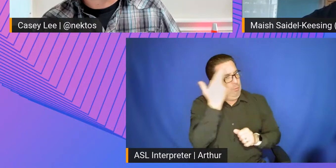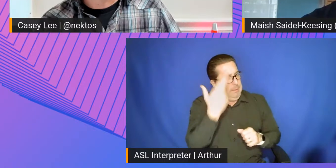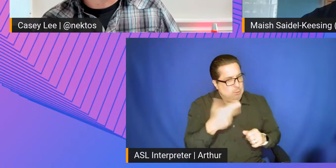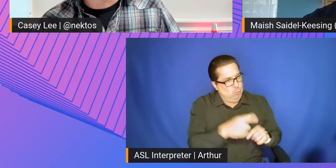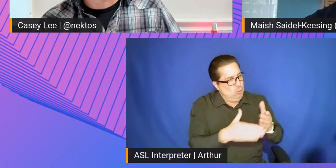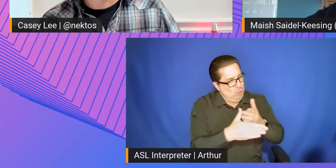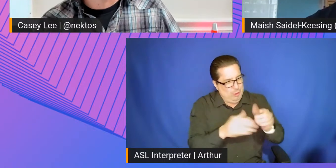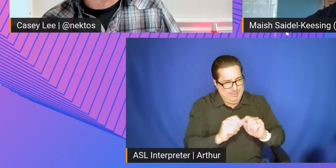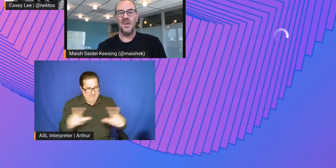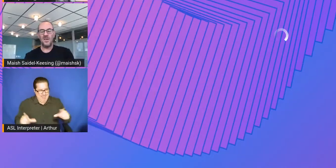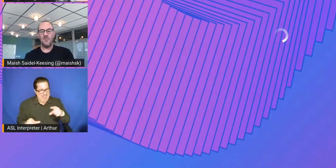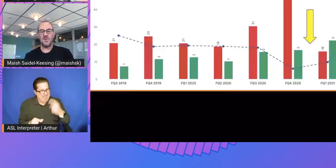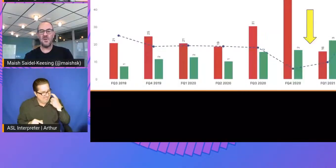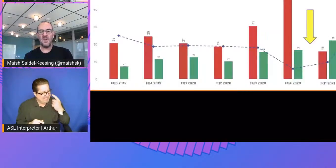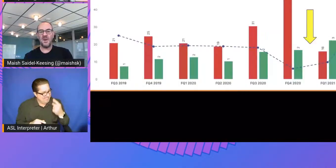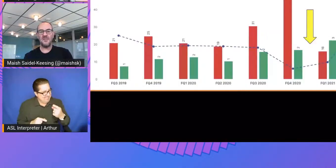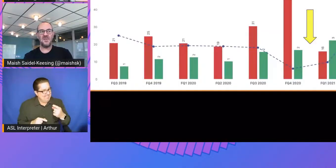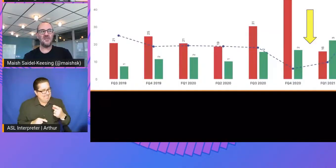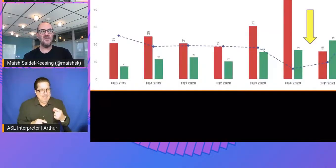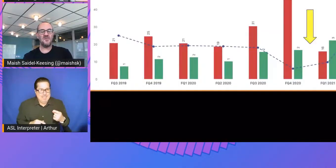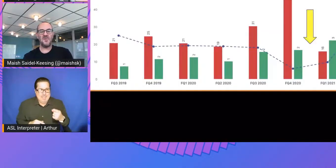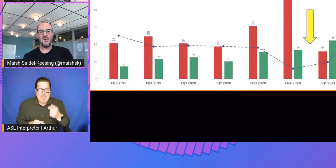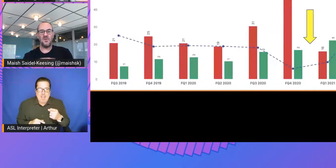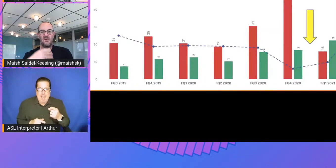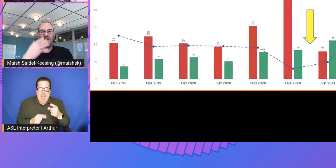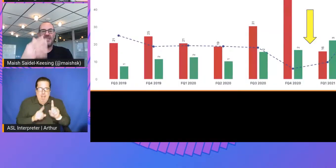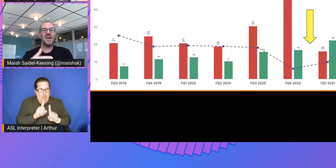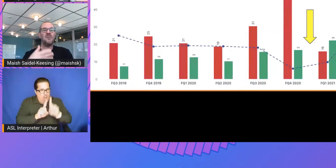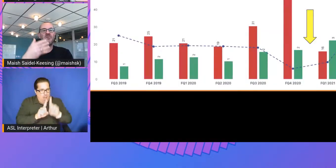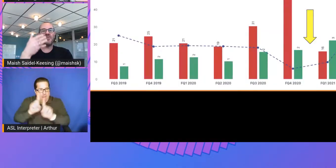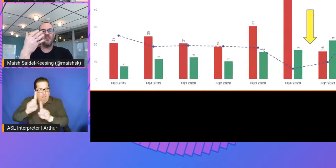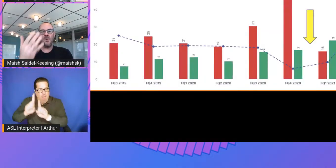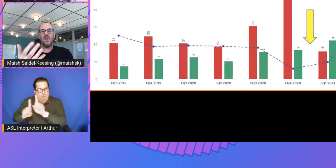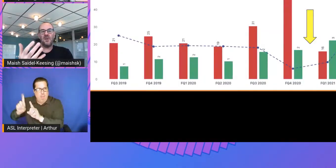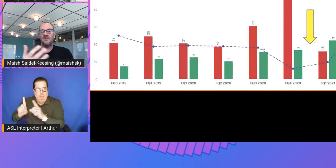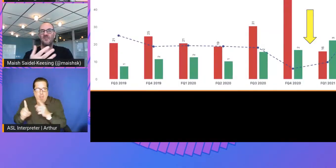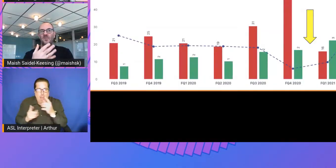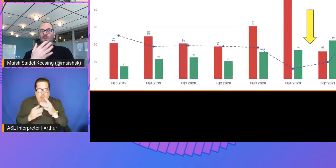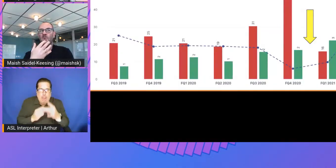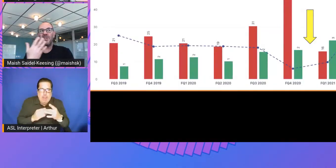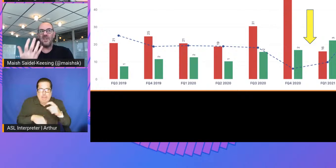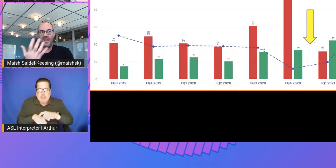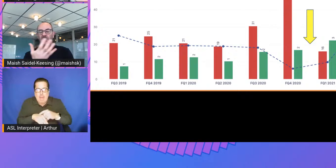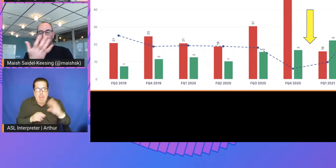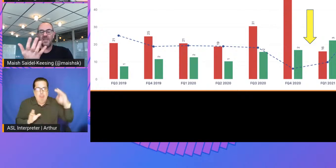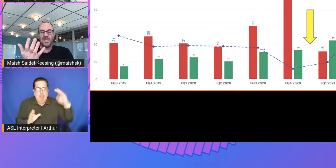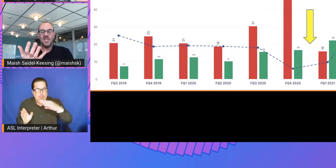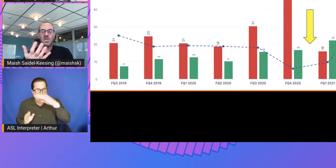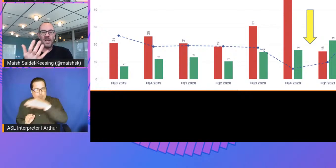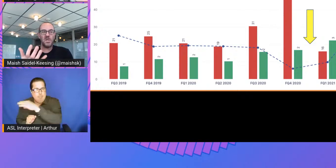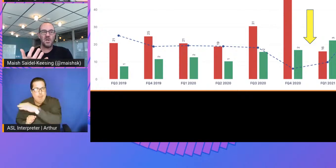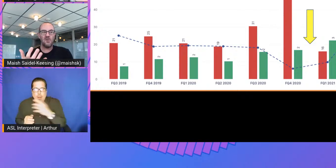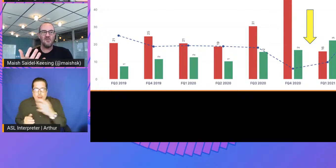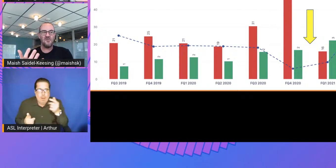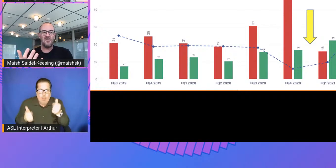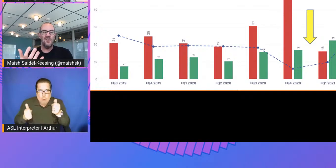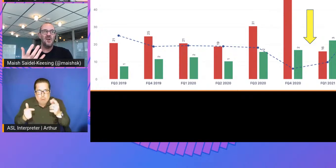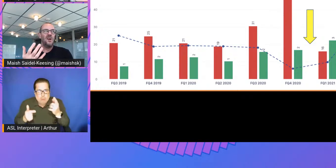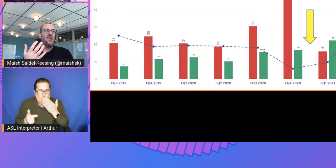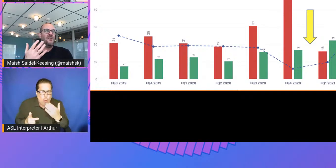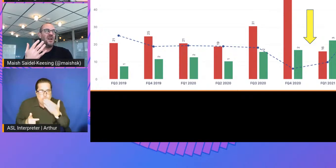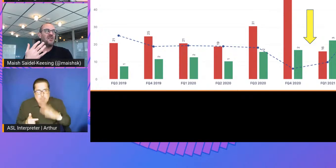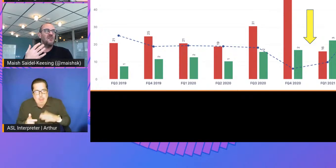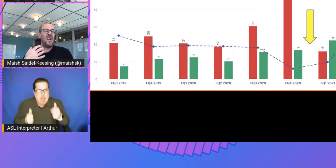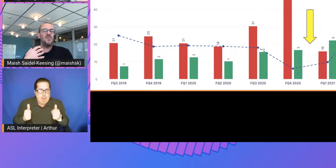me about how this, we were talking about the fact of your lead time of deploying. We can see the change here